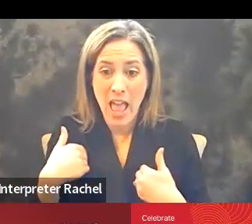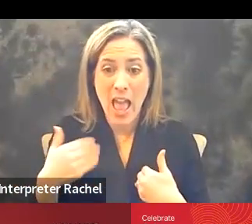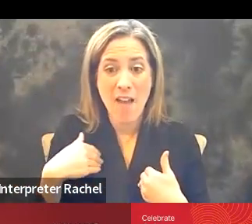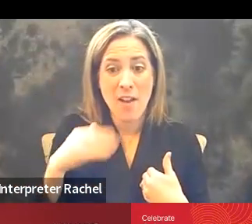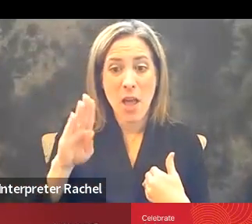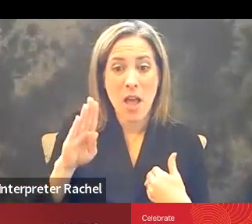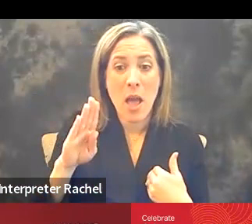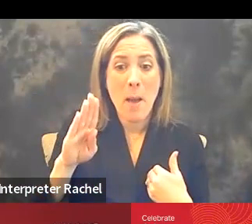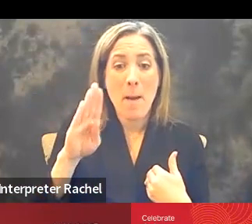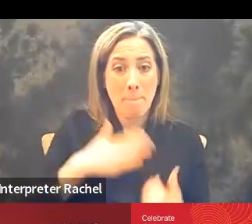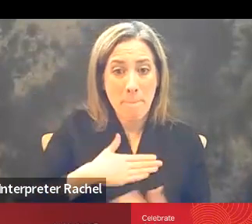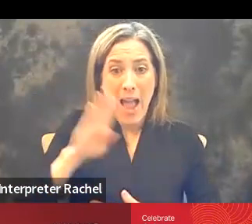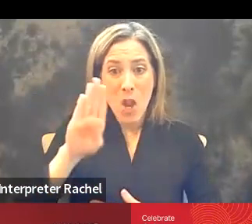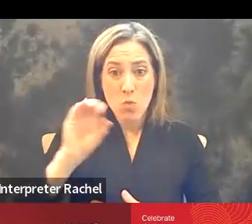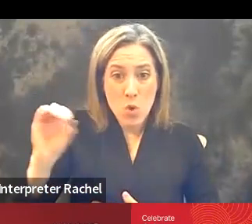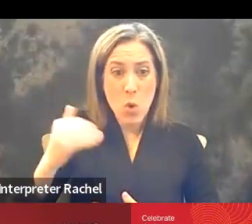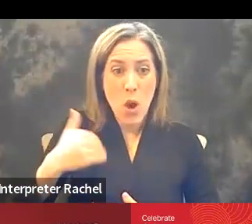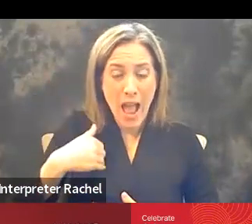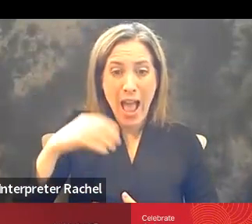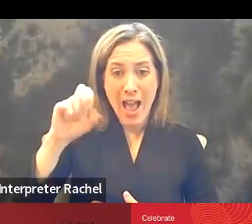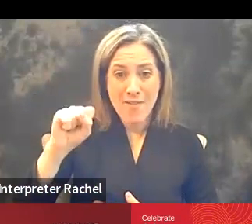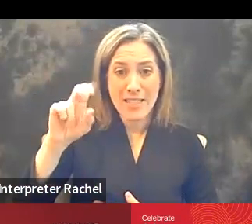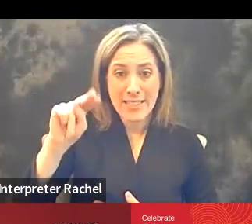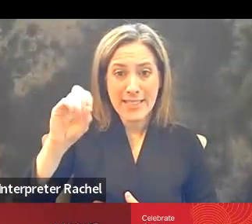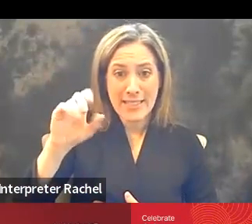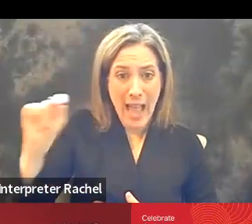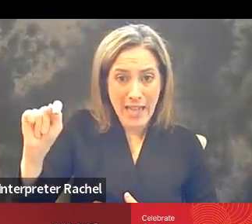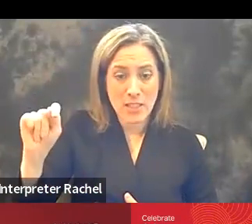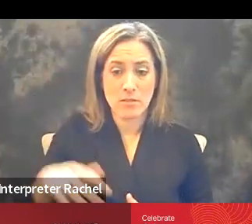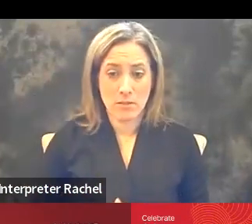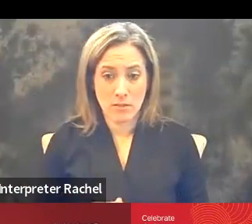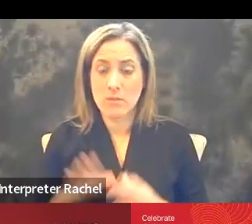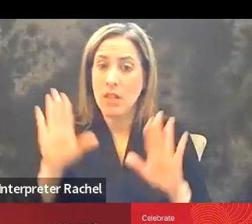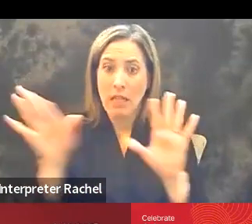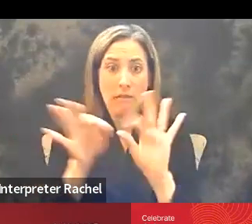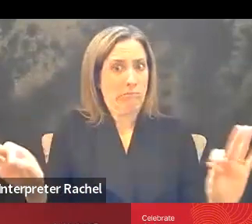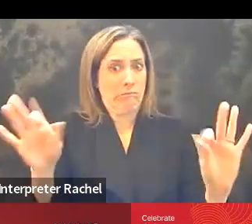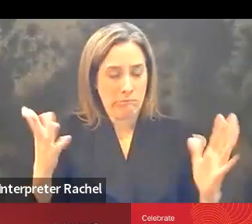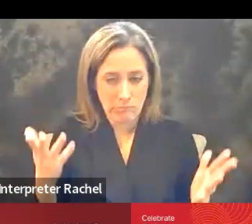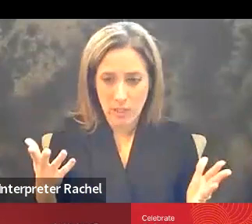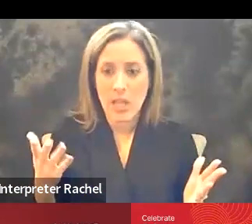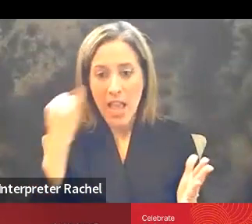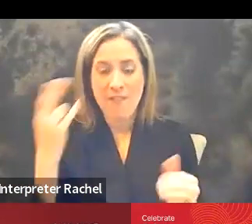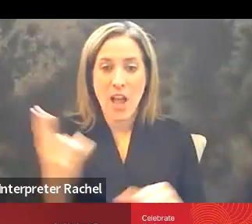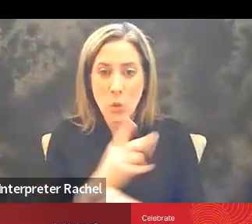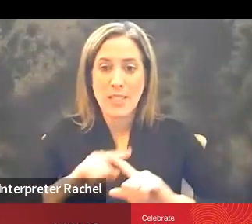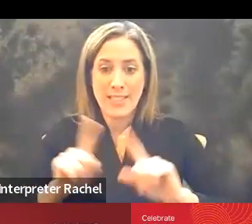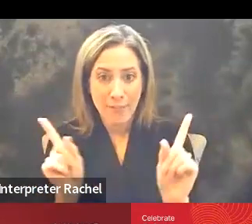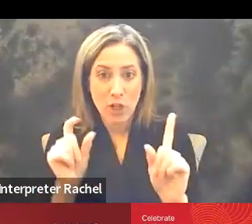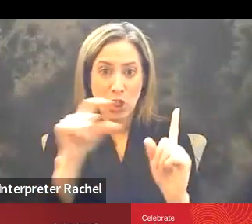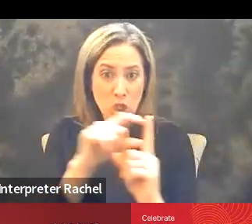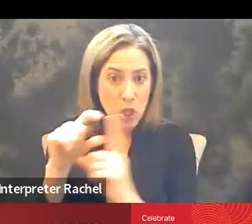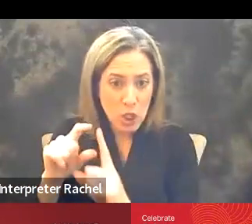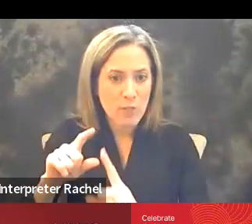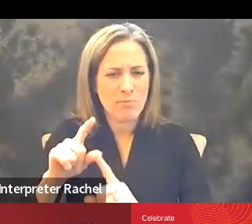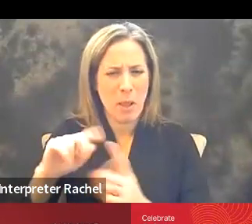boo, because that is they are very clearly, that is what, like if I use a different term, then I'm just essentially separating